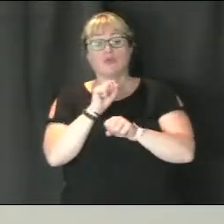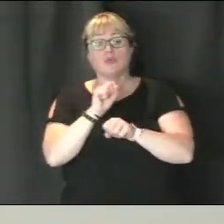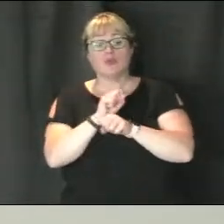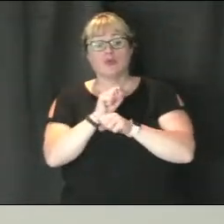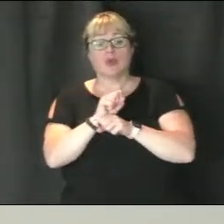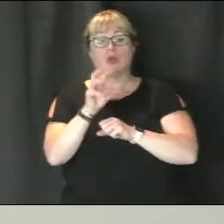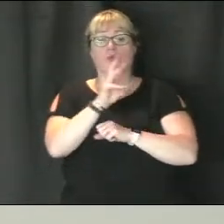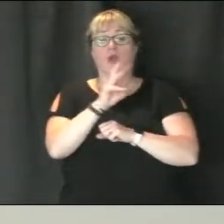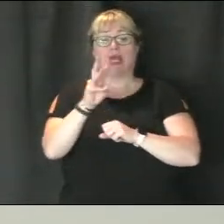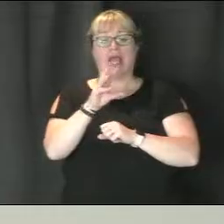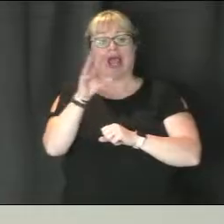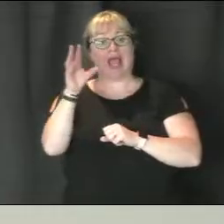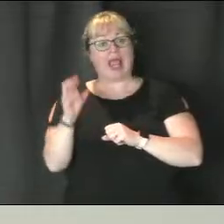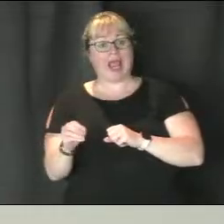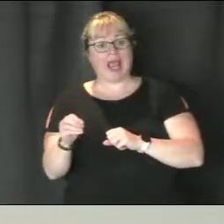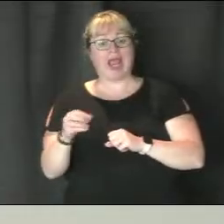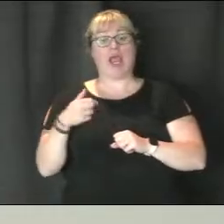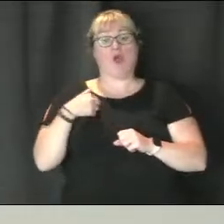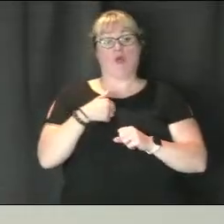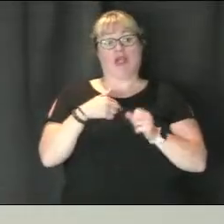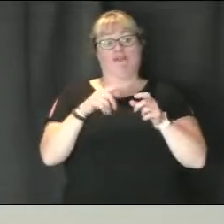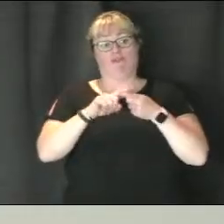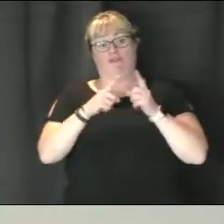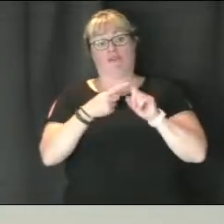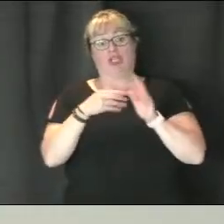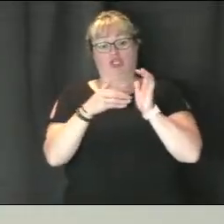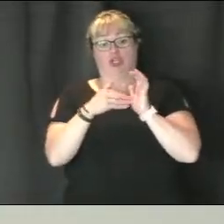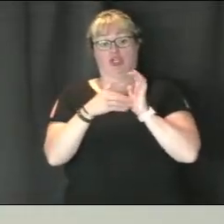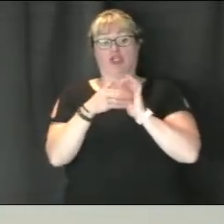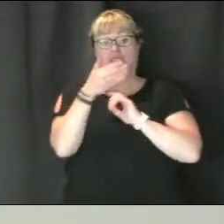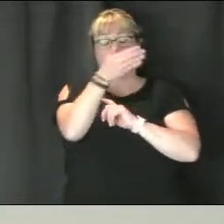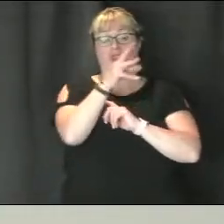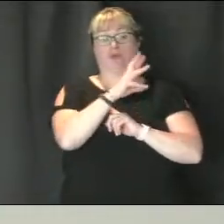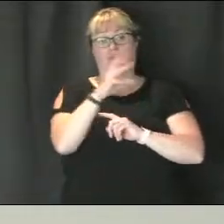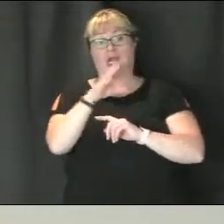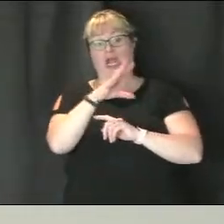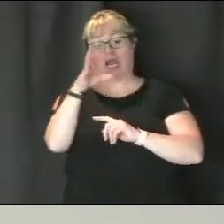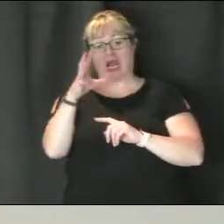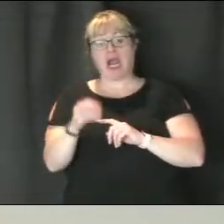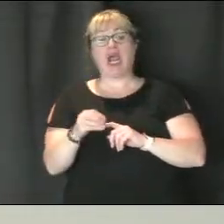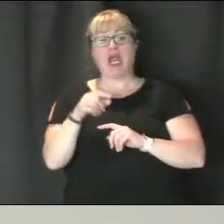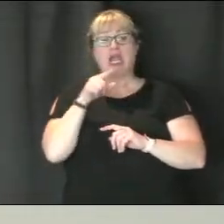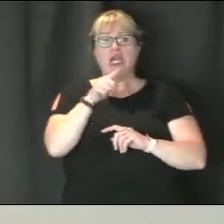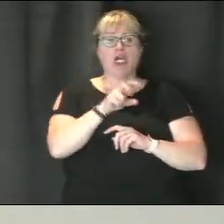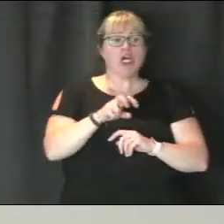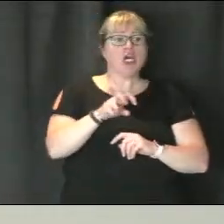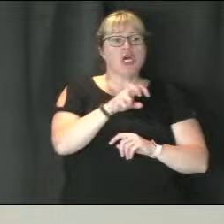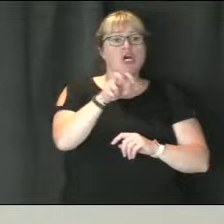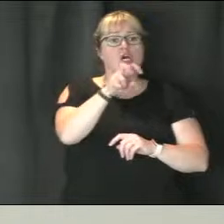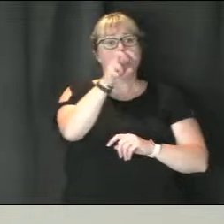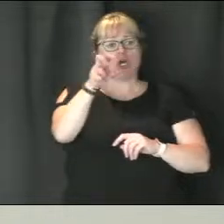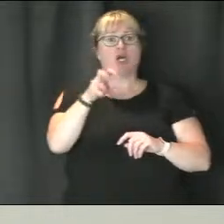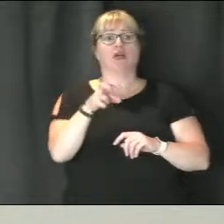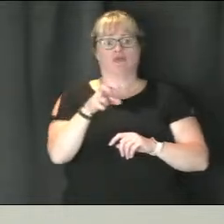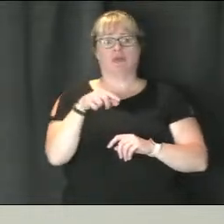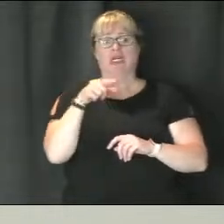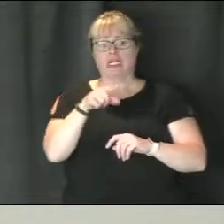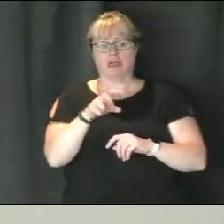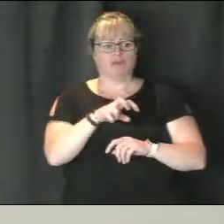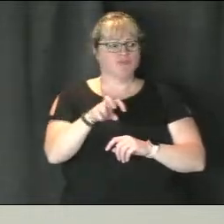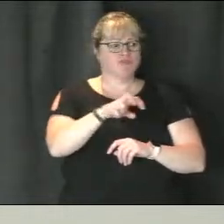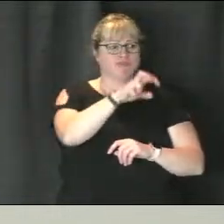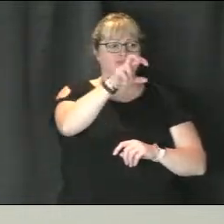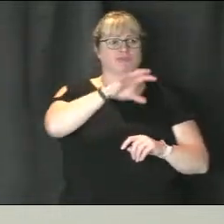A doctor friend of ours from West Africa who had been traveling throughout the entire